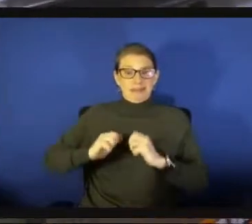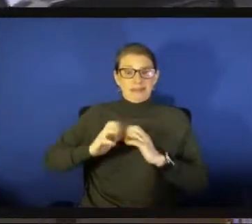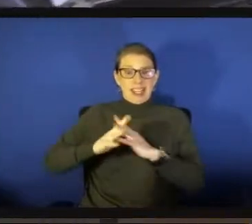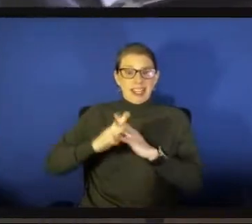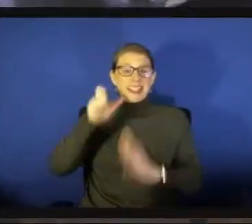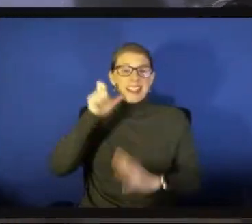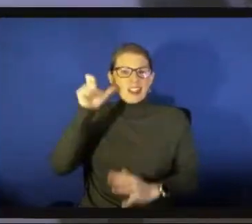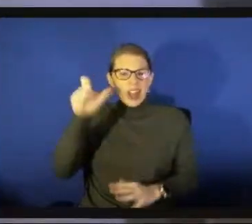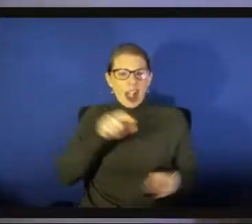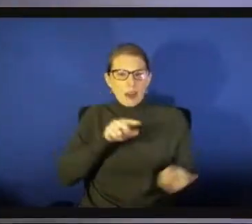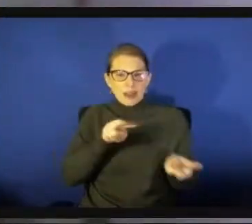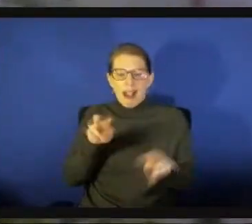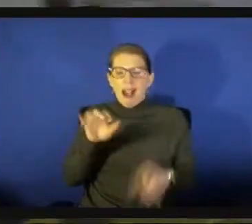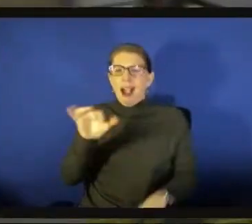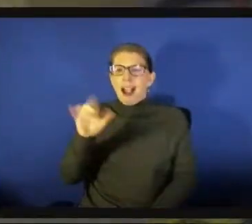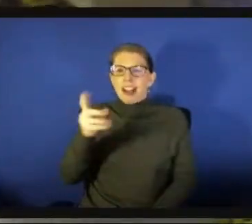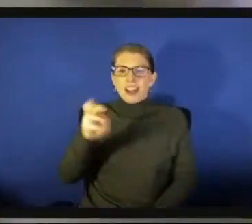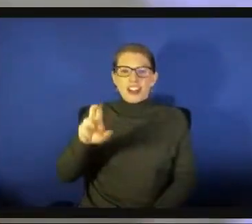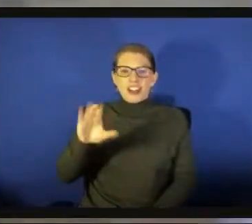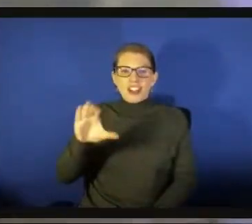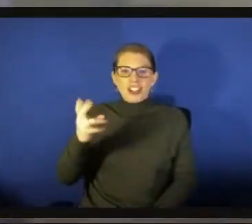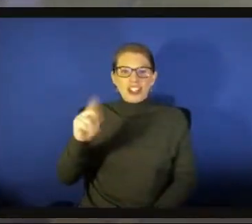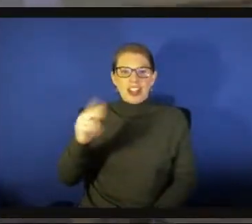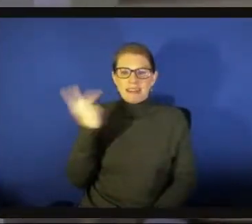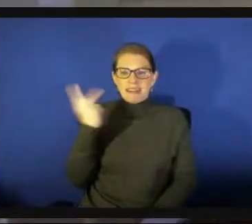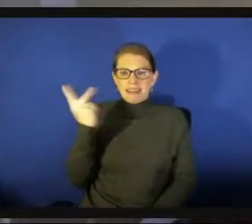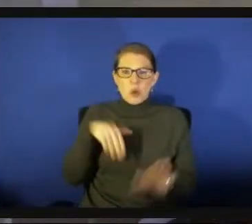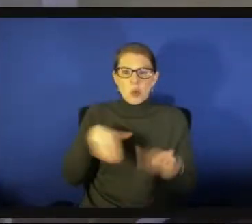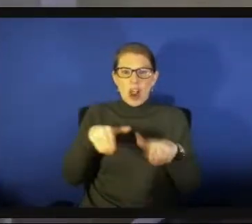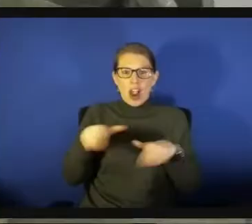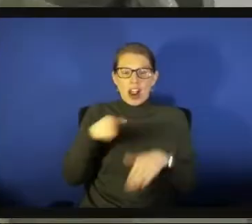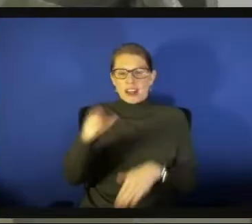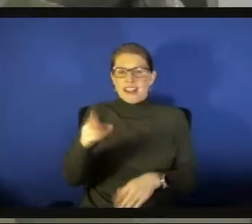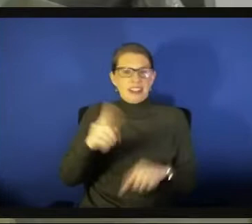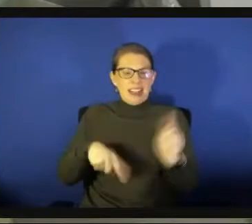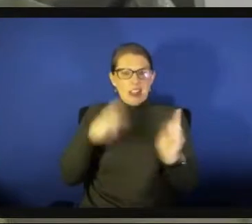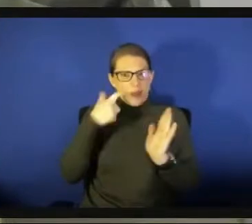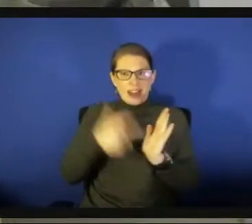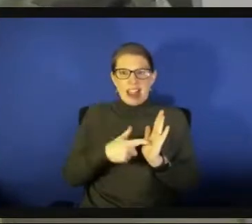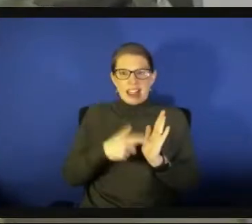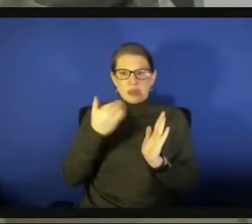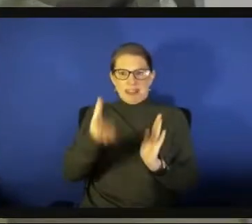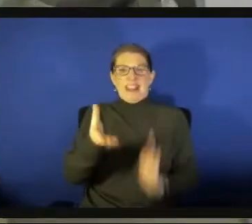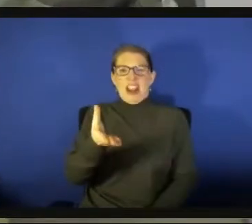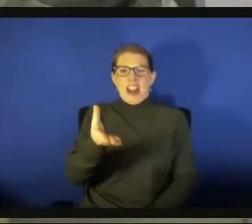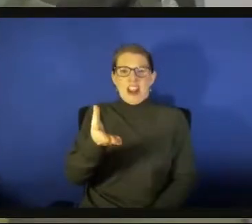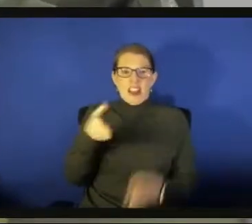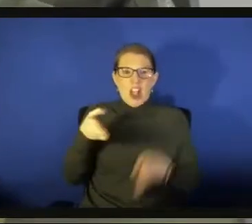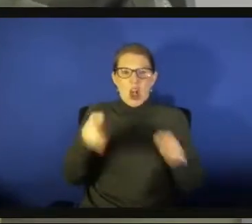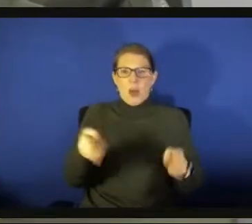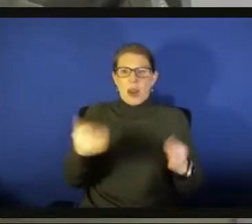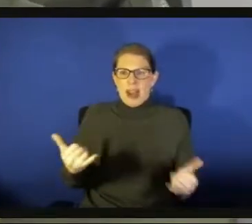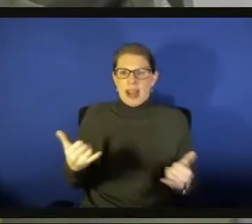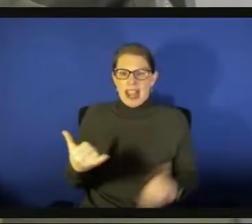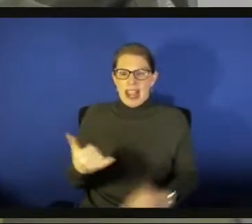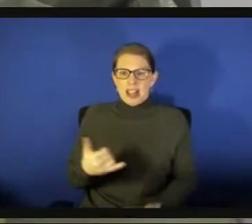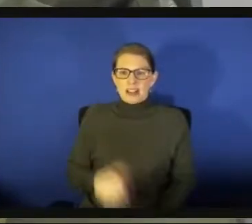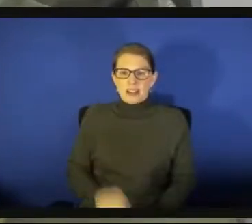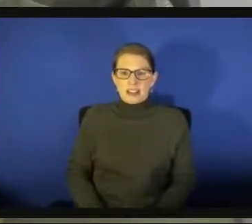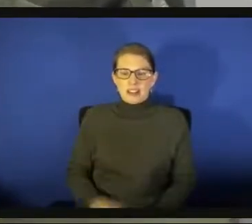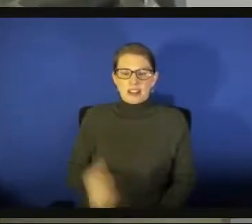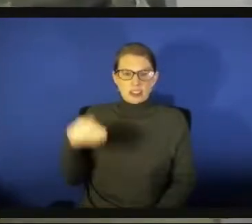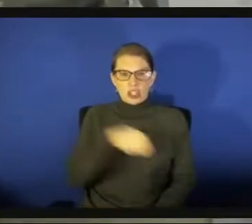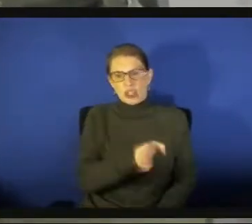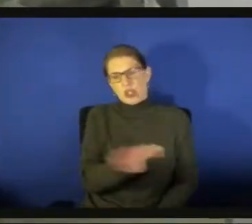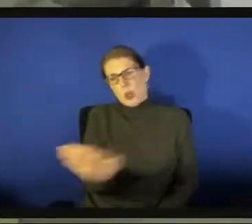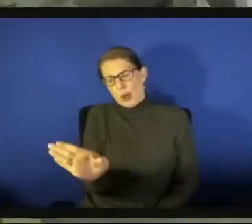that's where Dr. Chen and I were walking down that hallway. You wouldn't have even recognized it. There we are, and we're standing in that hallway right now and turning the corner to go in